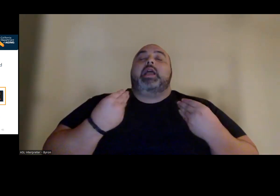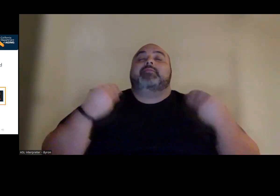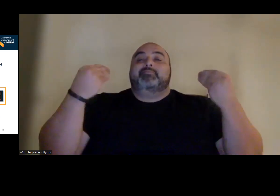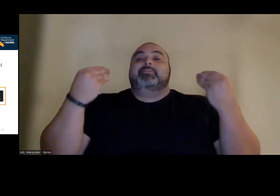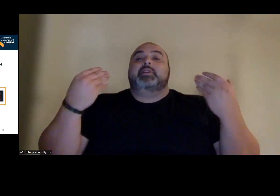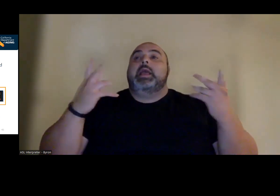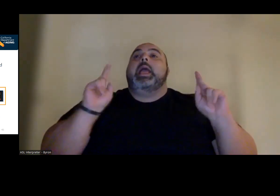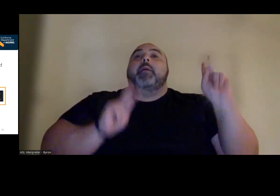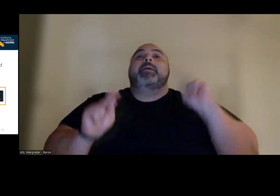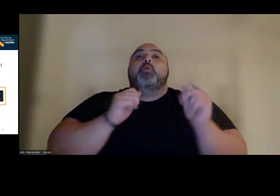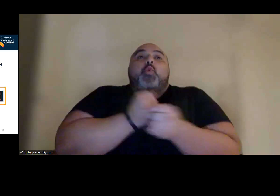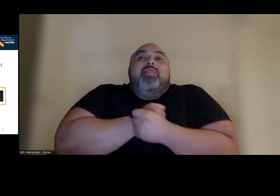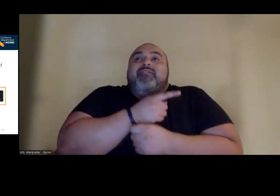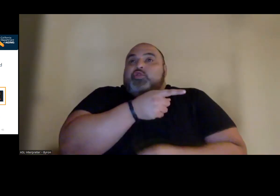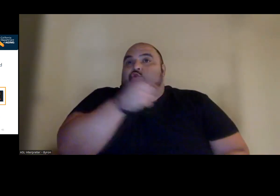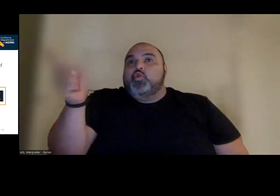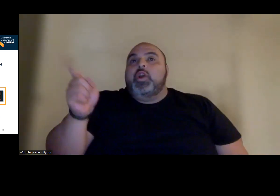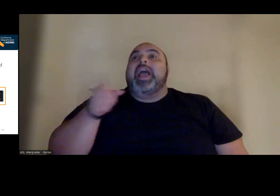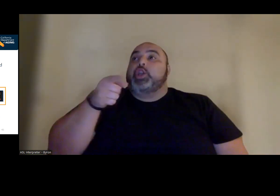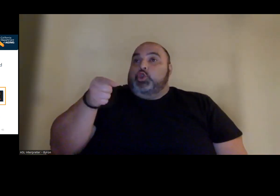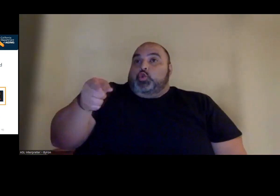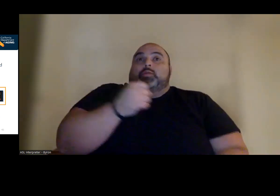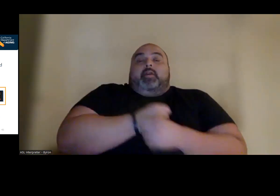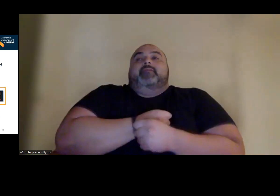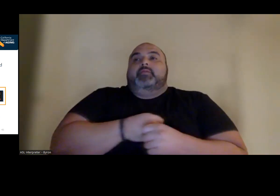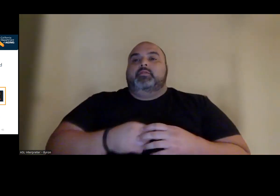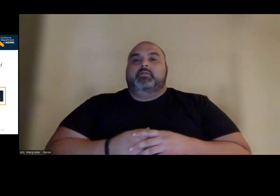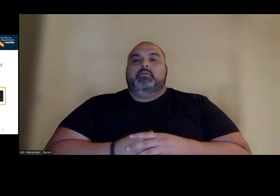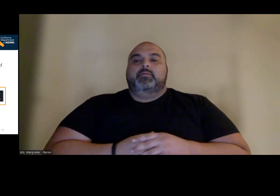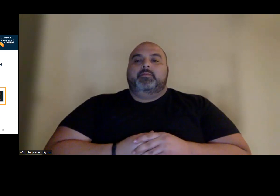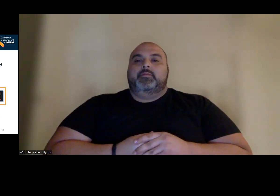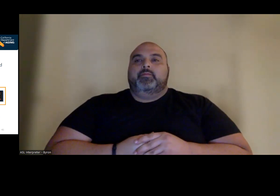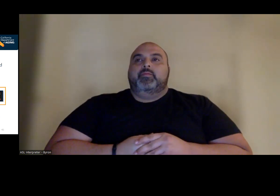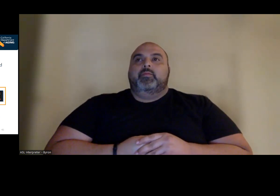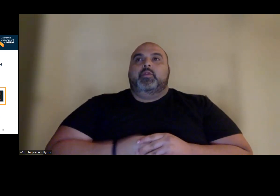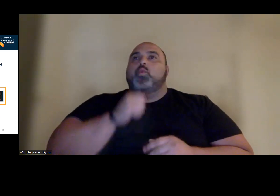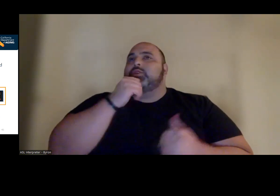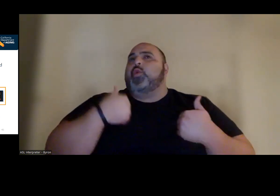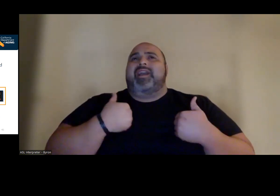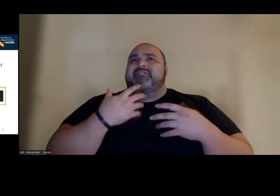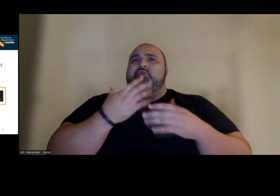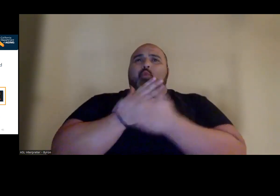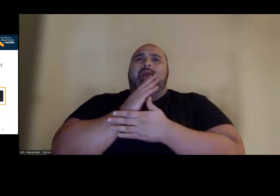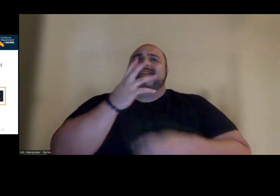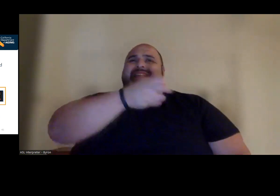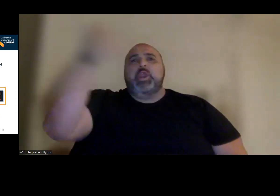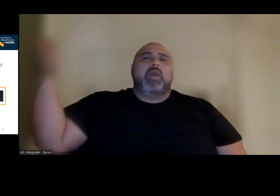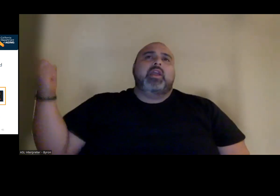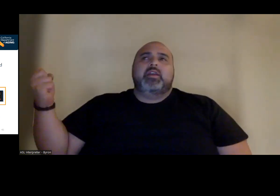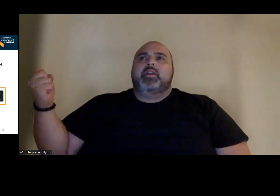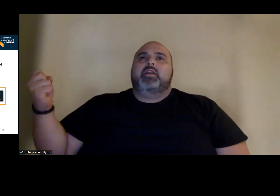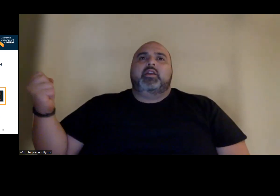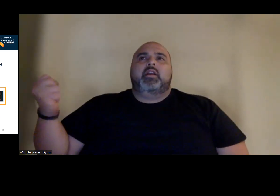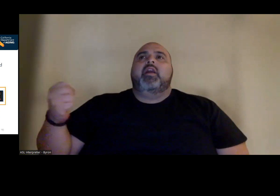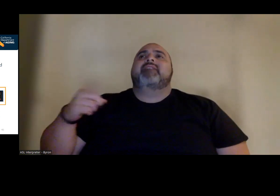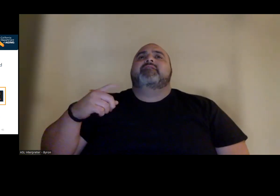people who love you and who you love. And we don't have the right to take that away for